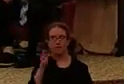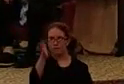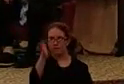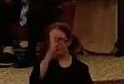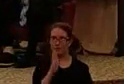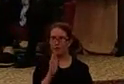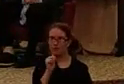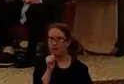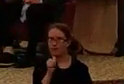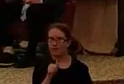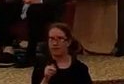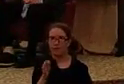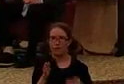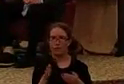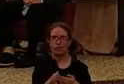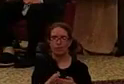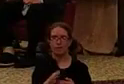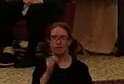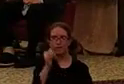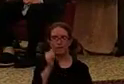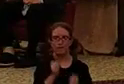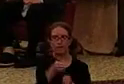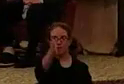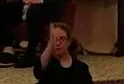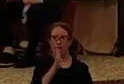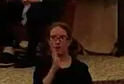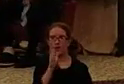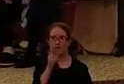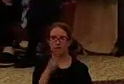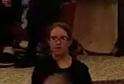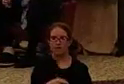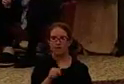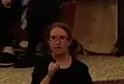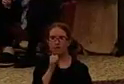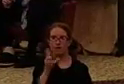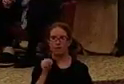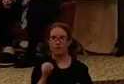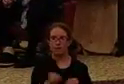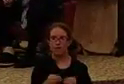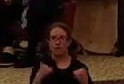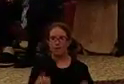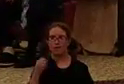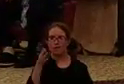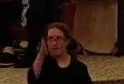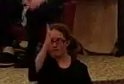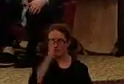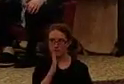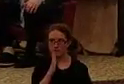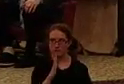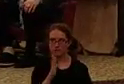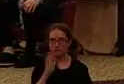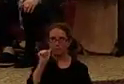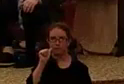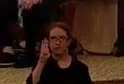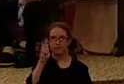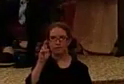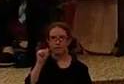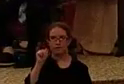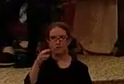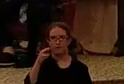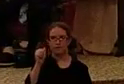not, but from that point forward, God's name was no longer just God. Now he was called the God of Abraham.